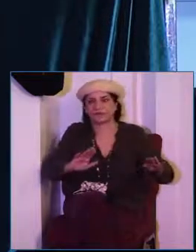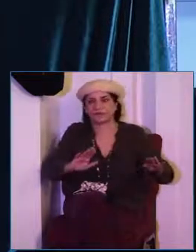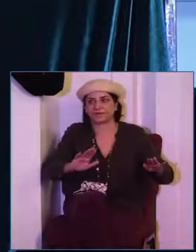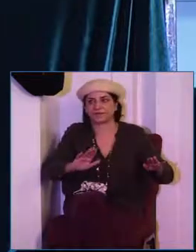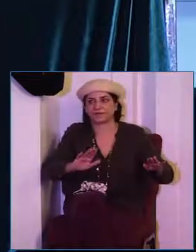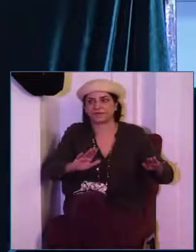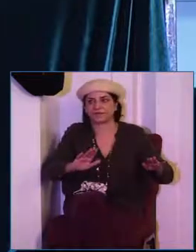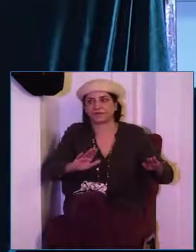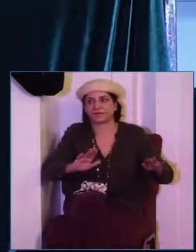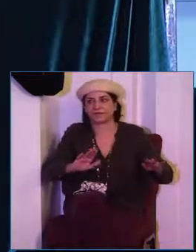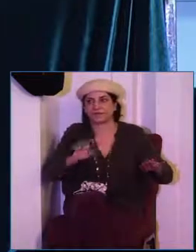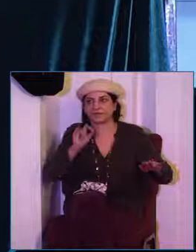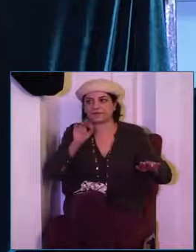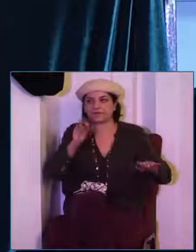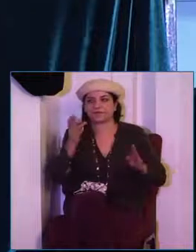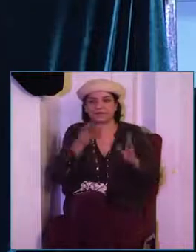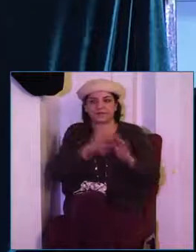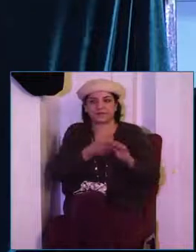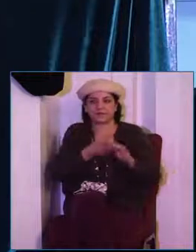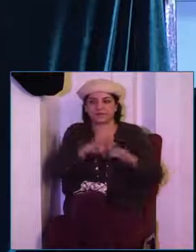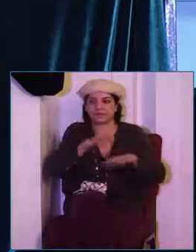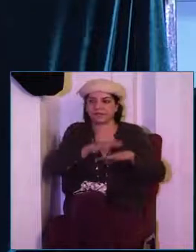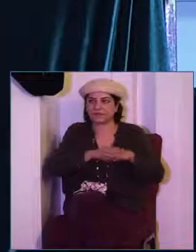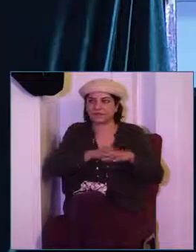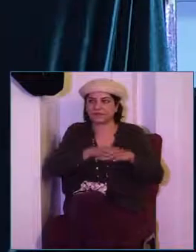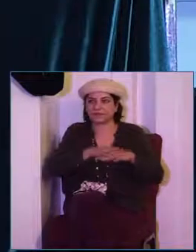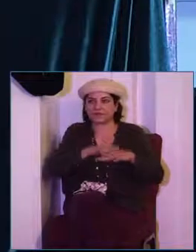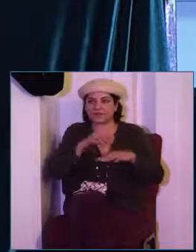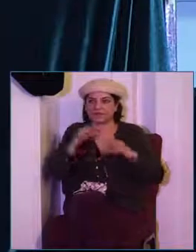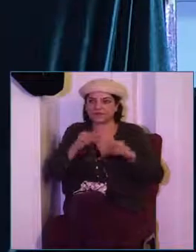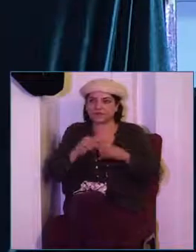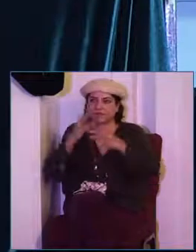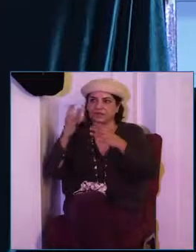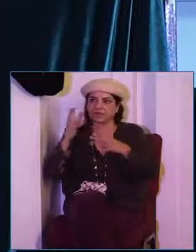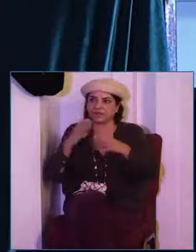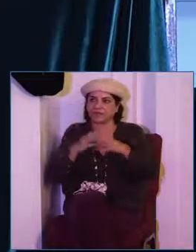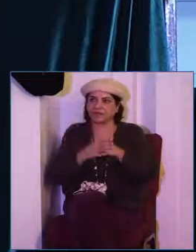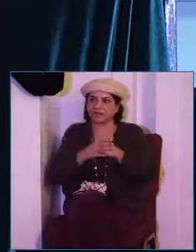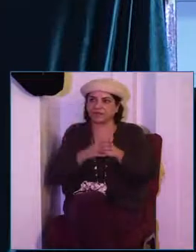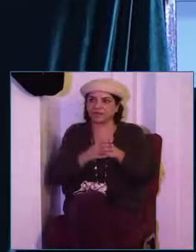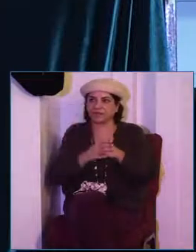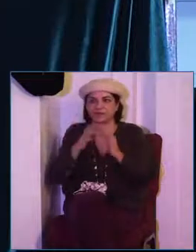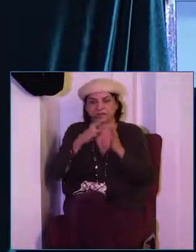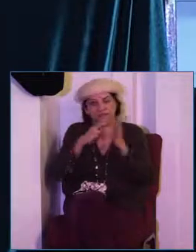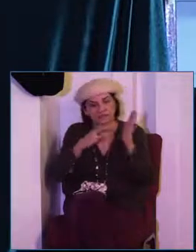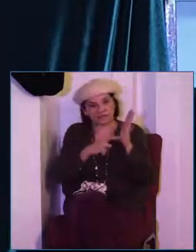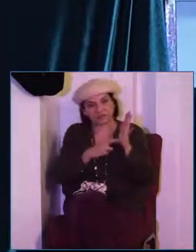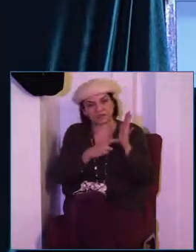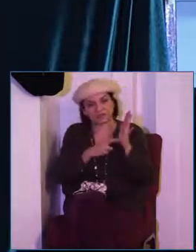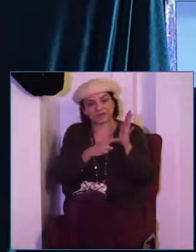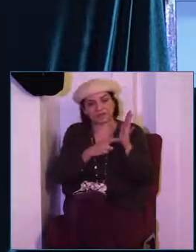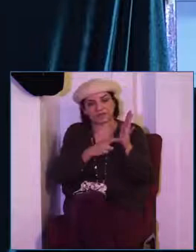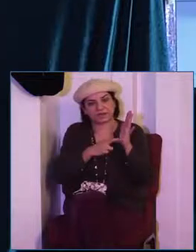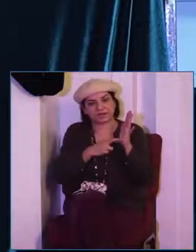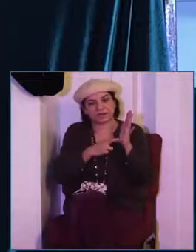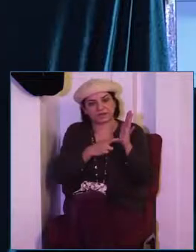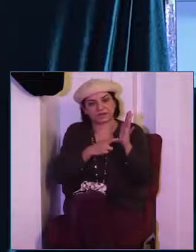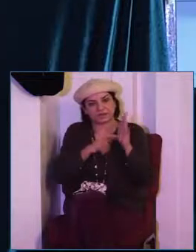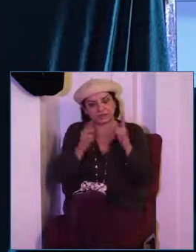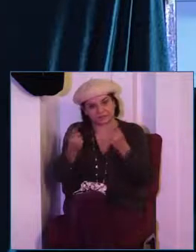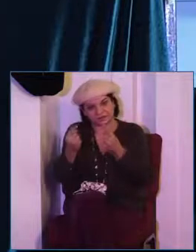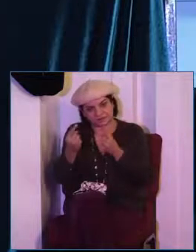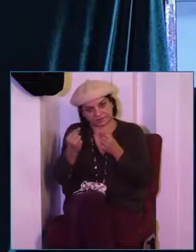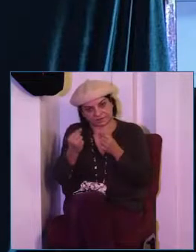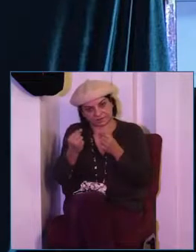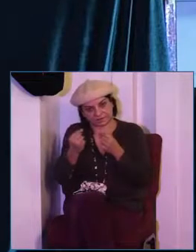this. If you're joining us on our website, through our website, please register your attendance. If you're joining us